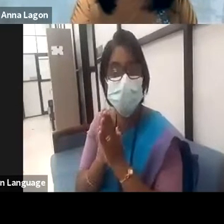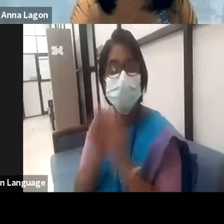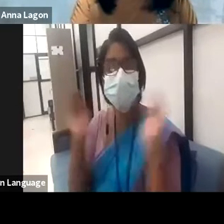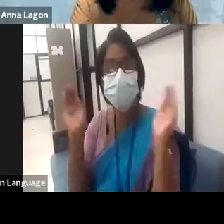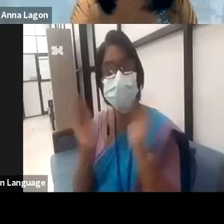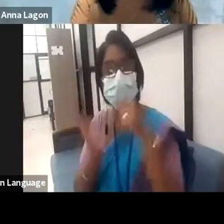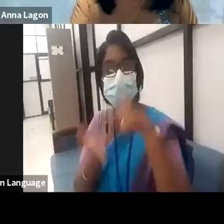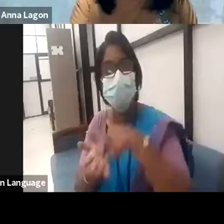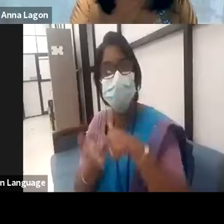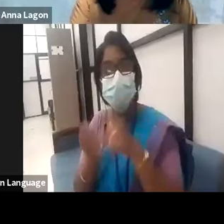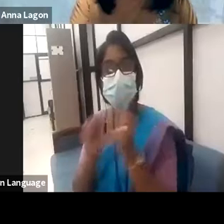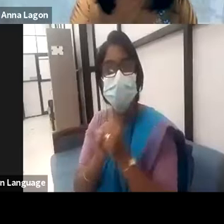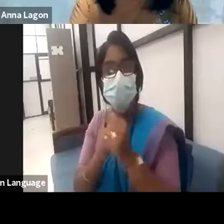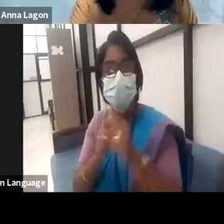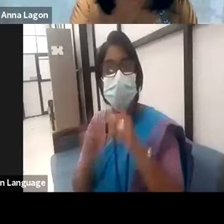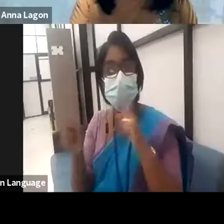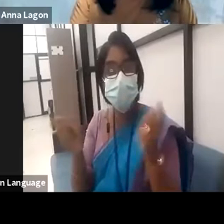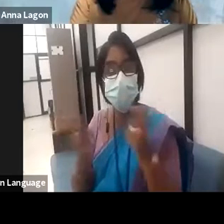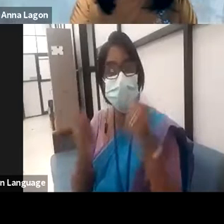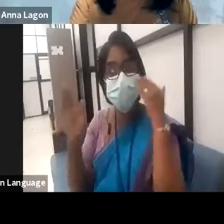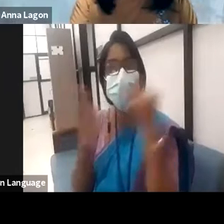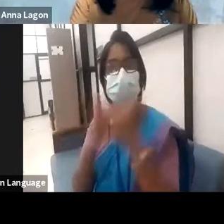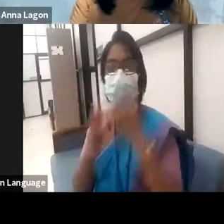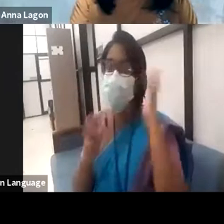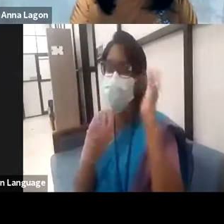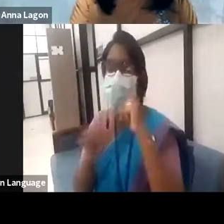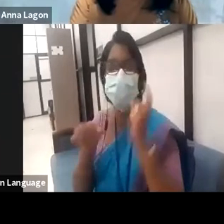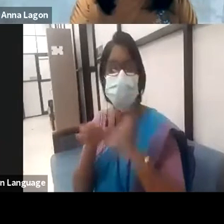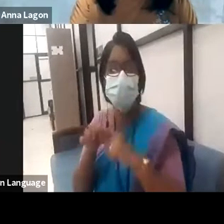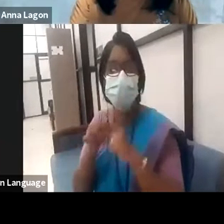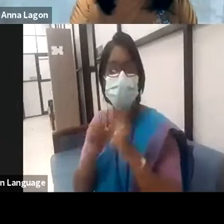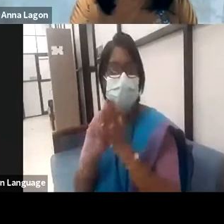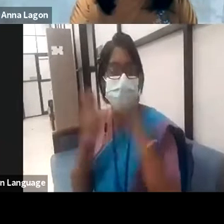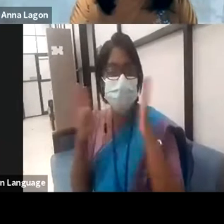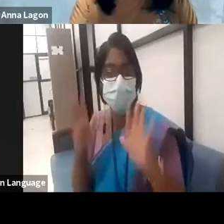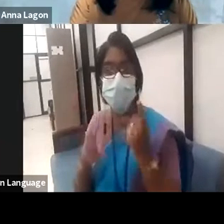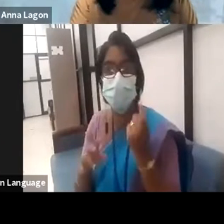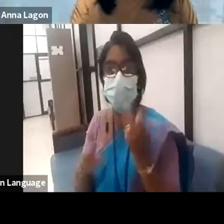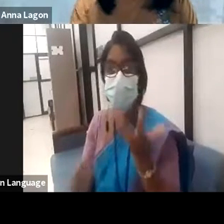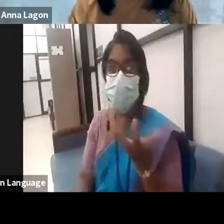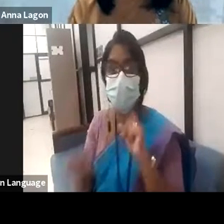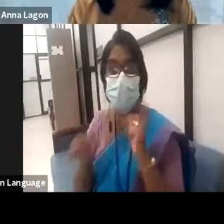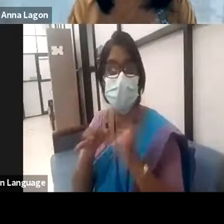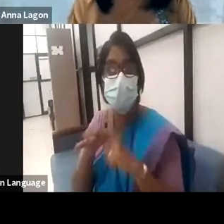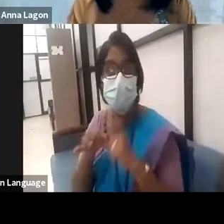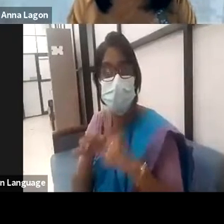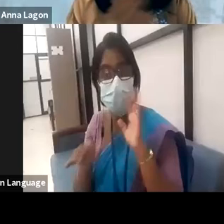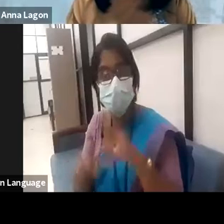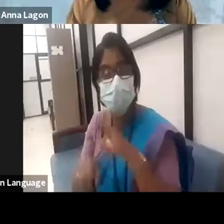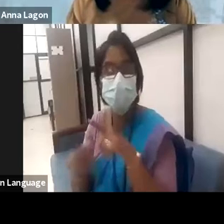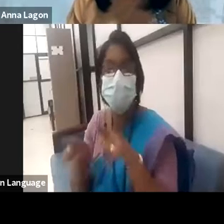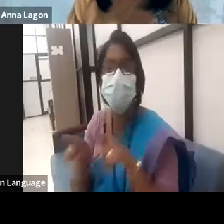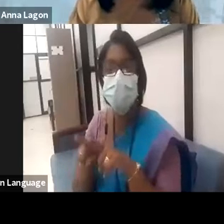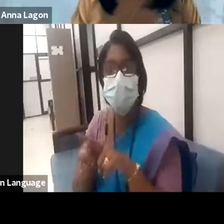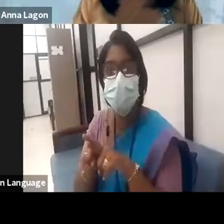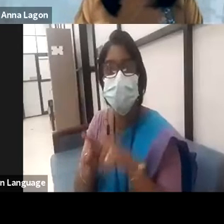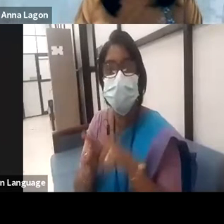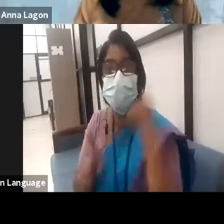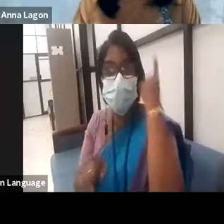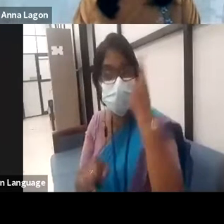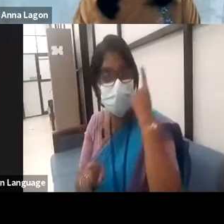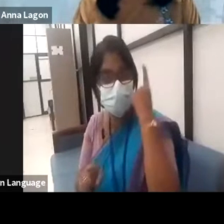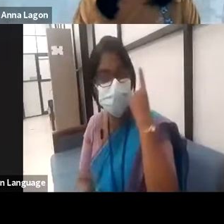to finance, access to know-how and technology, and therefore access